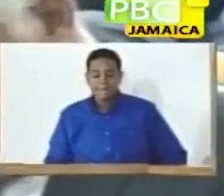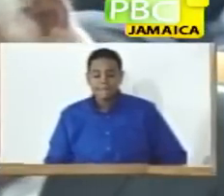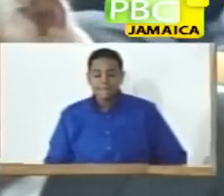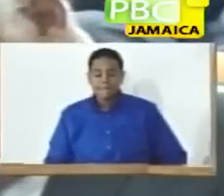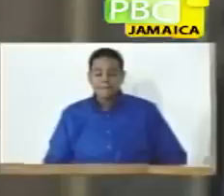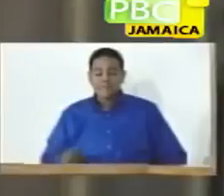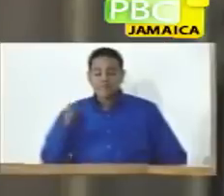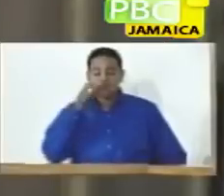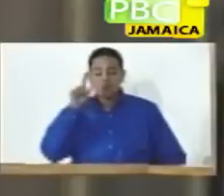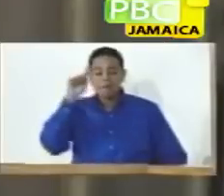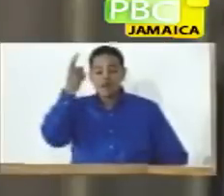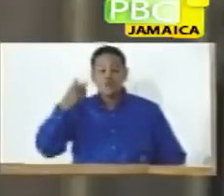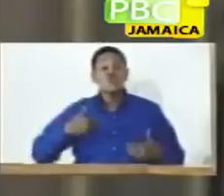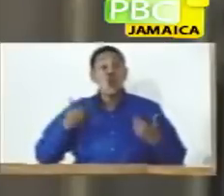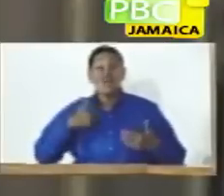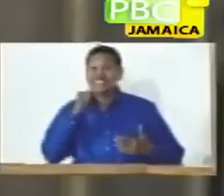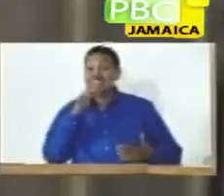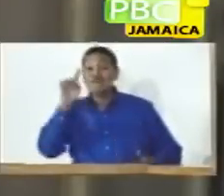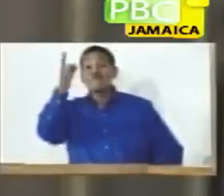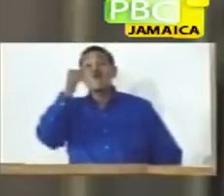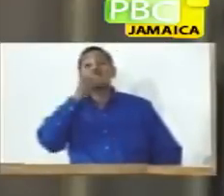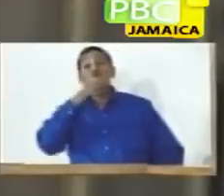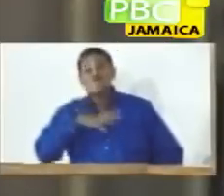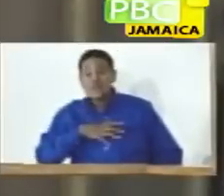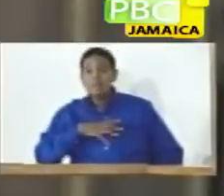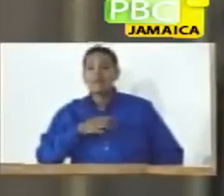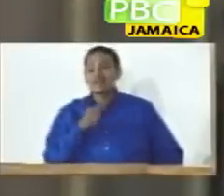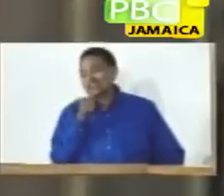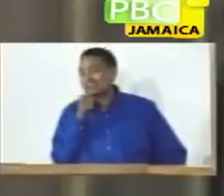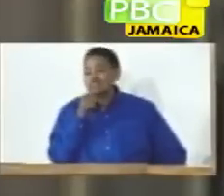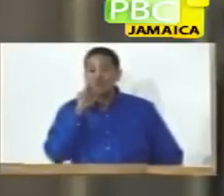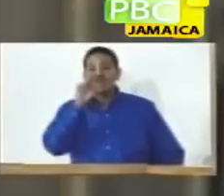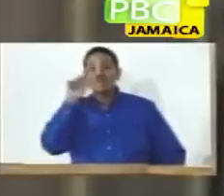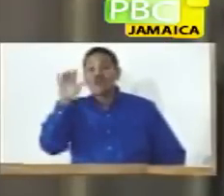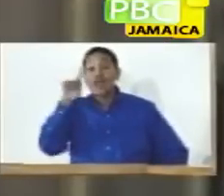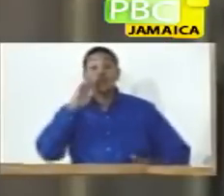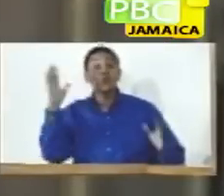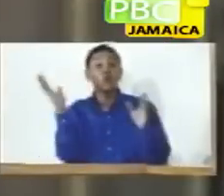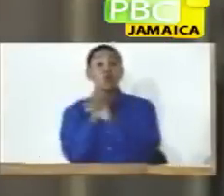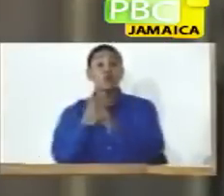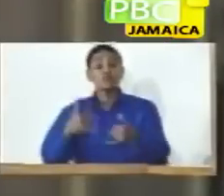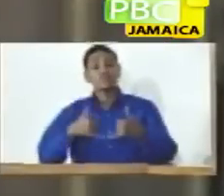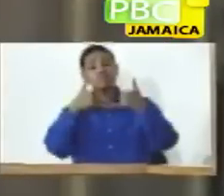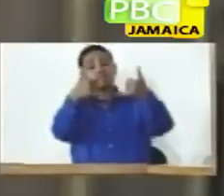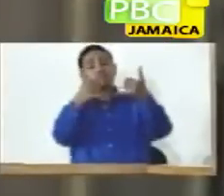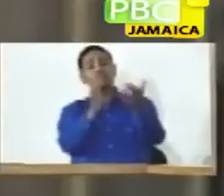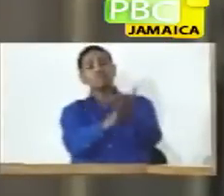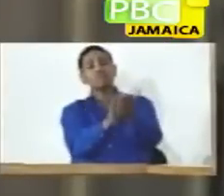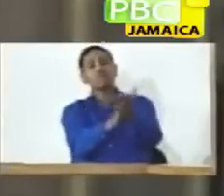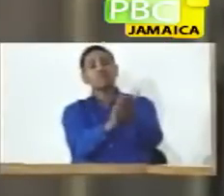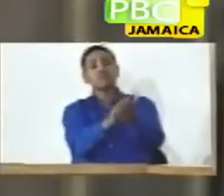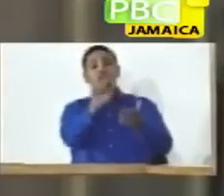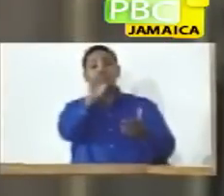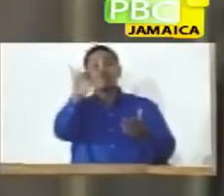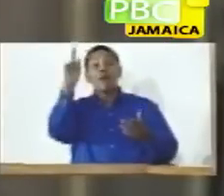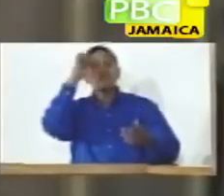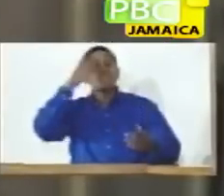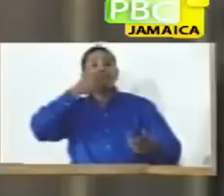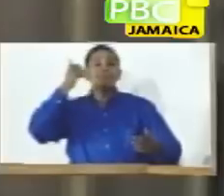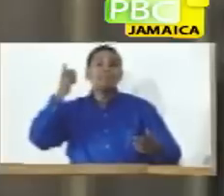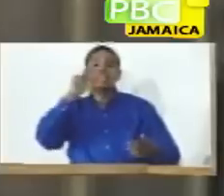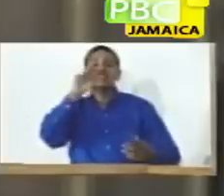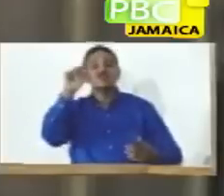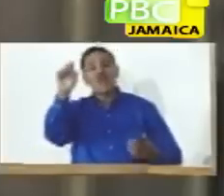and first female solo reggae artist to win Grammy Award for Best Reggae